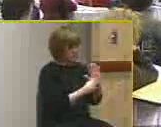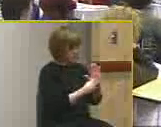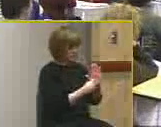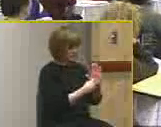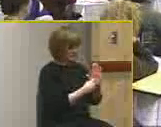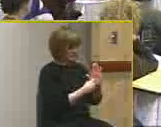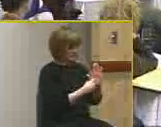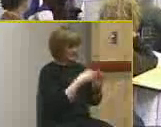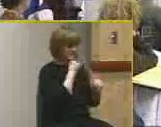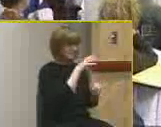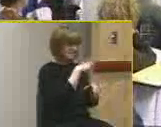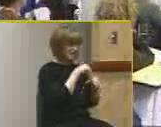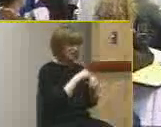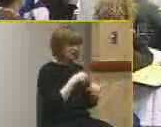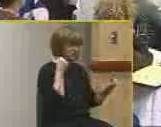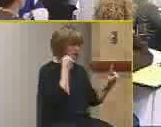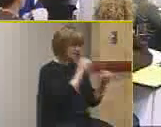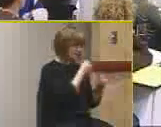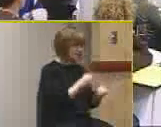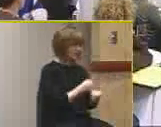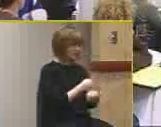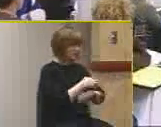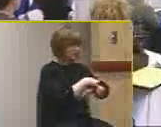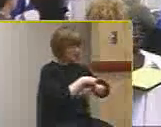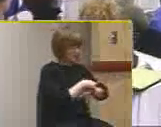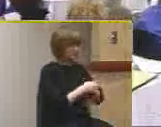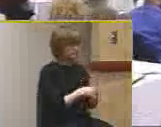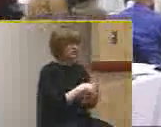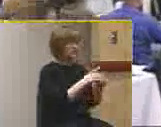include hitting people, scratching people, etc.